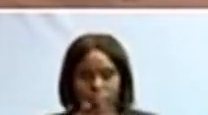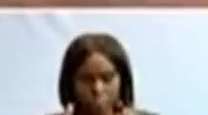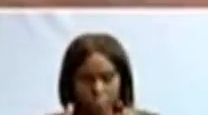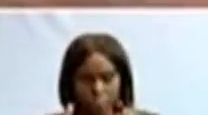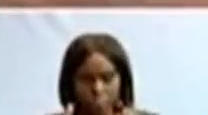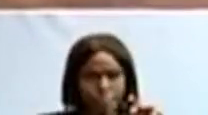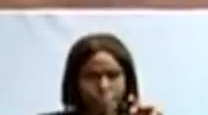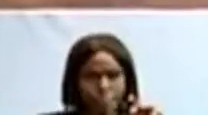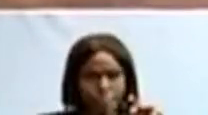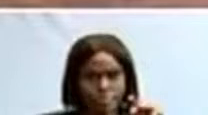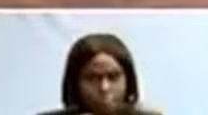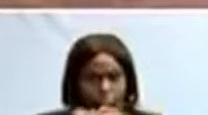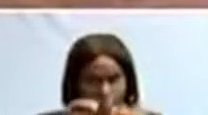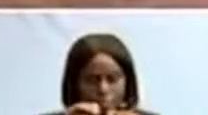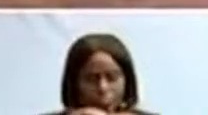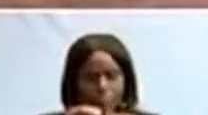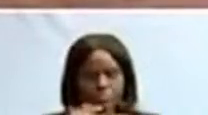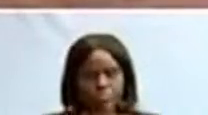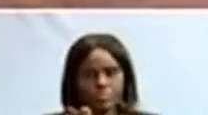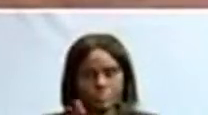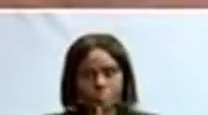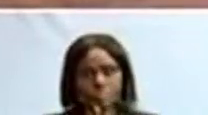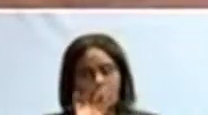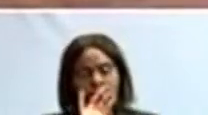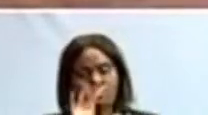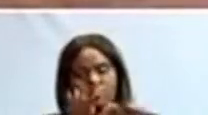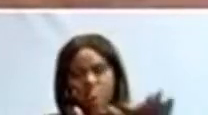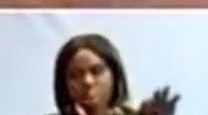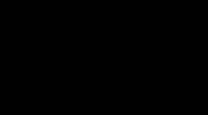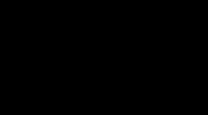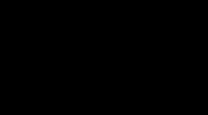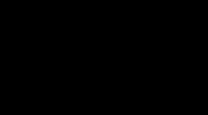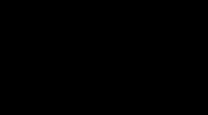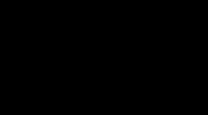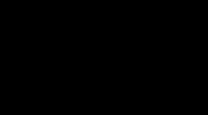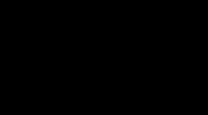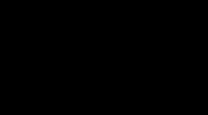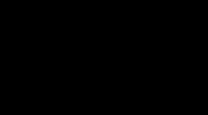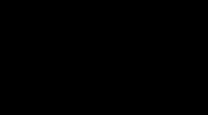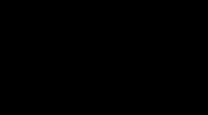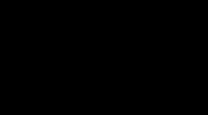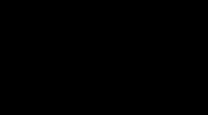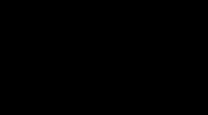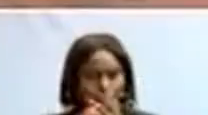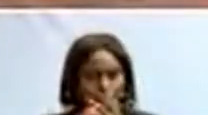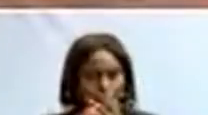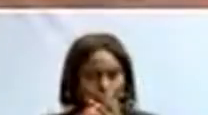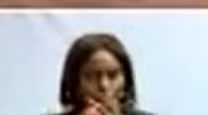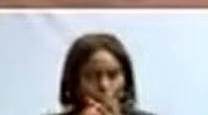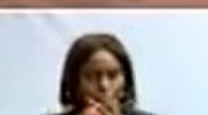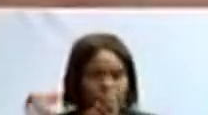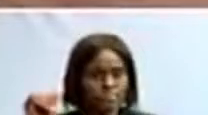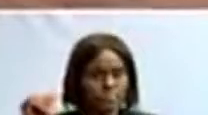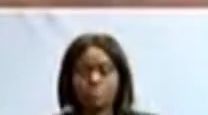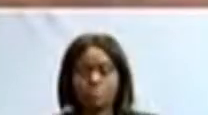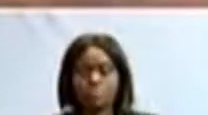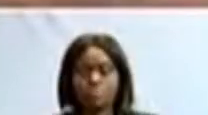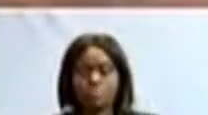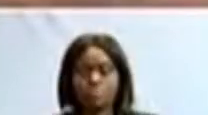has engaged a network service provider for auto-free